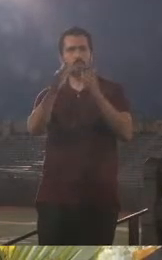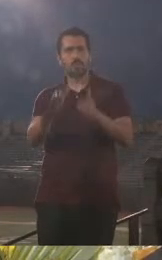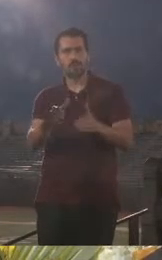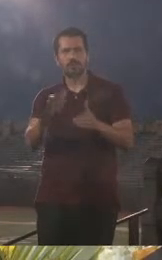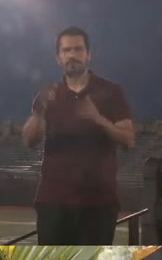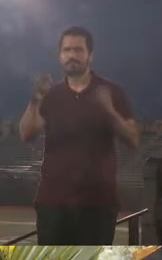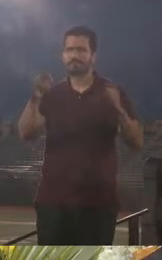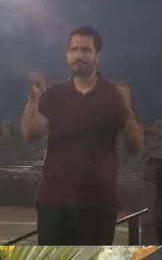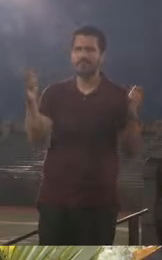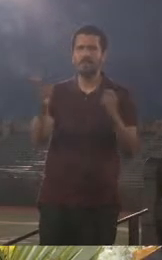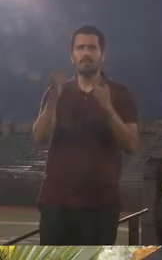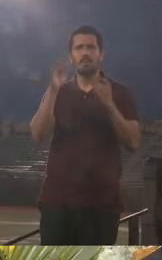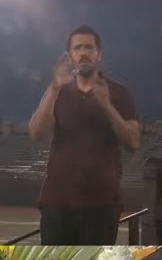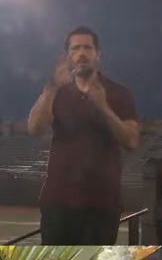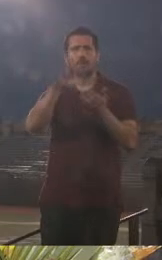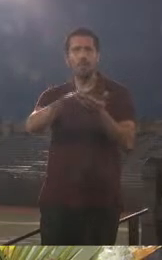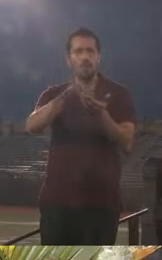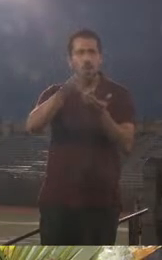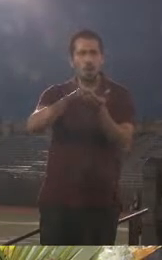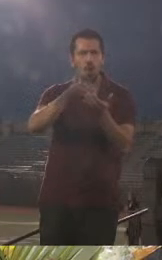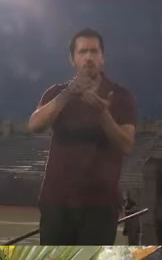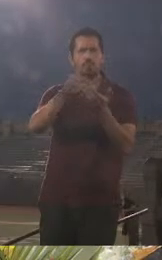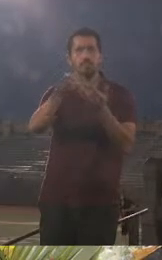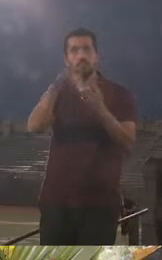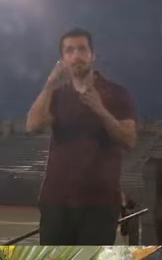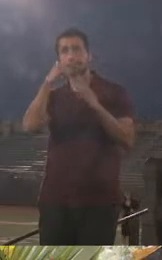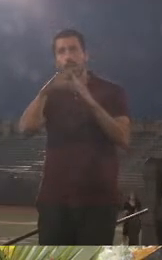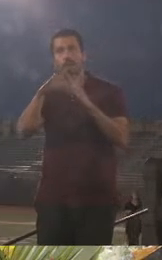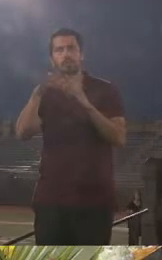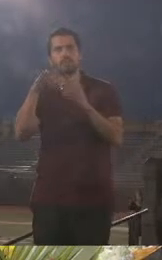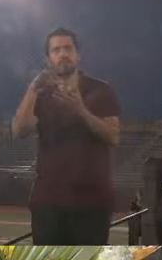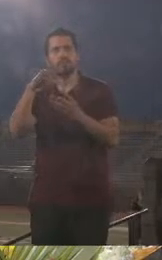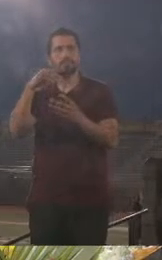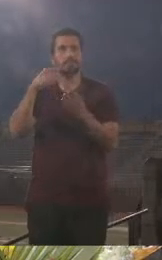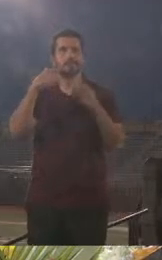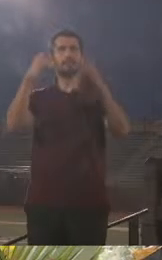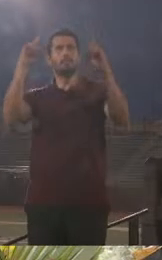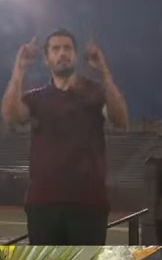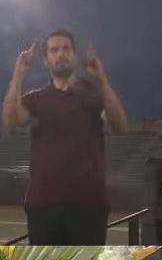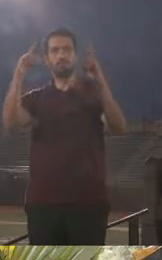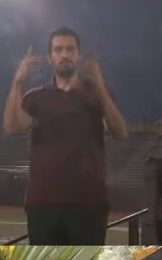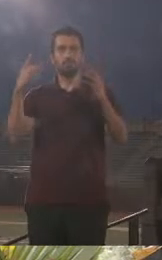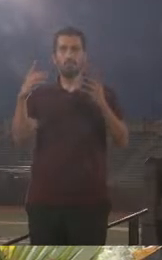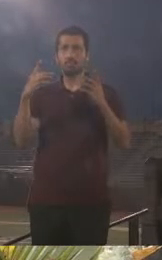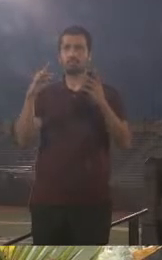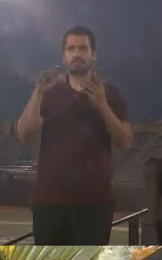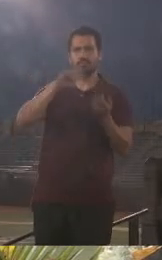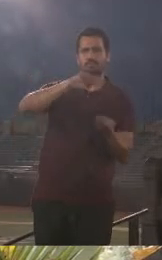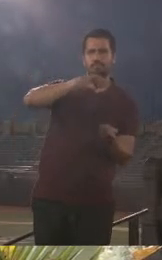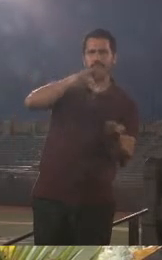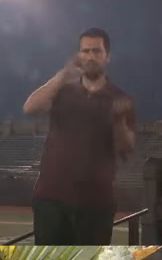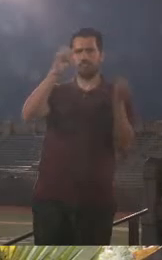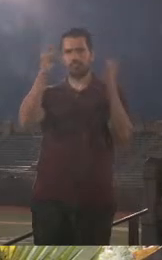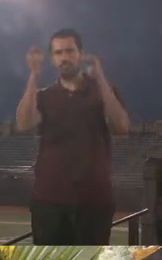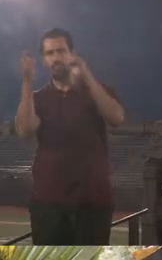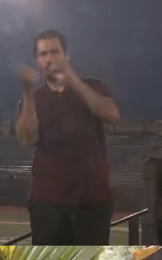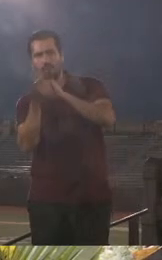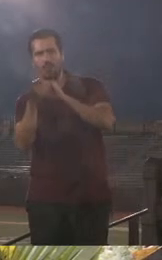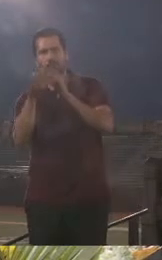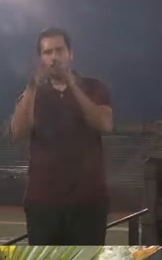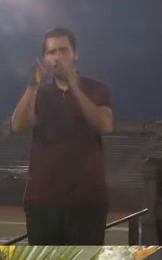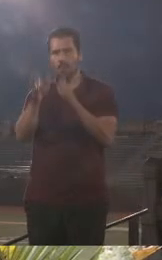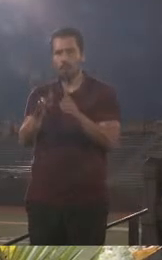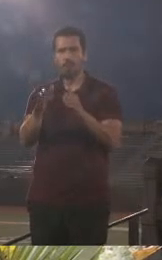celebrate their learning and accomplishments and highlight the transformational role that education, coupled